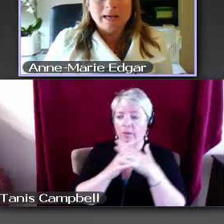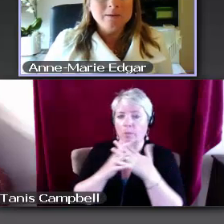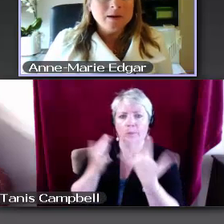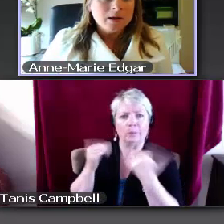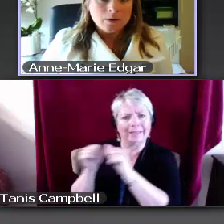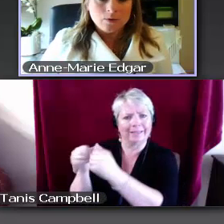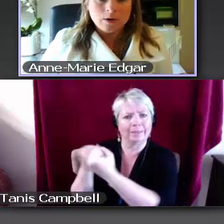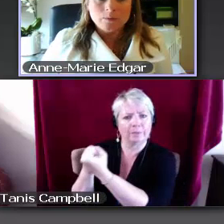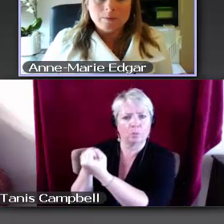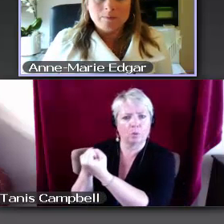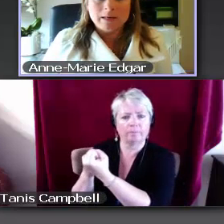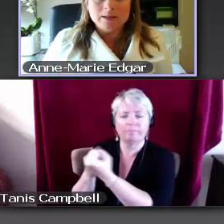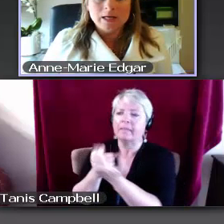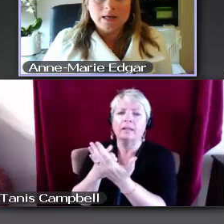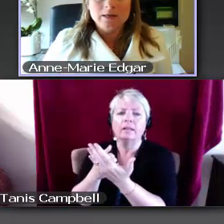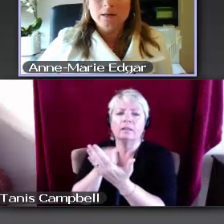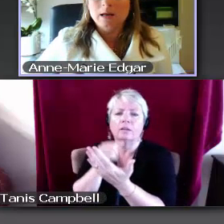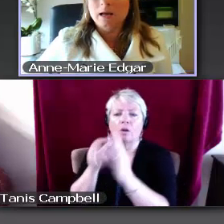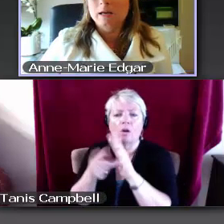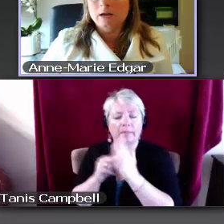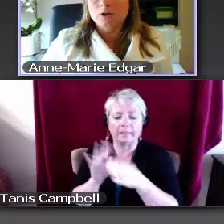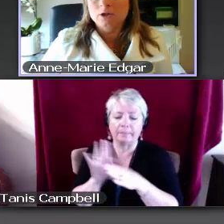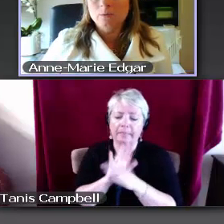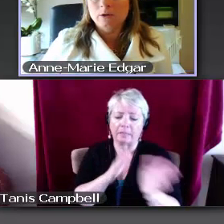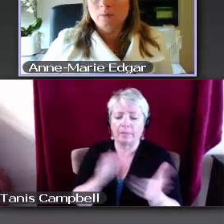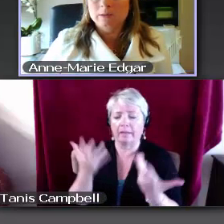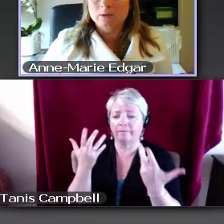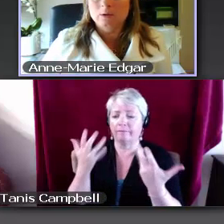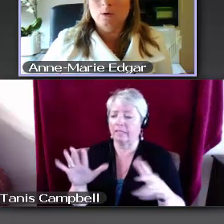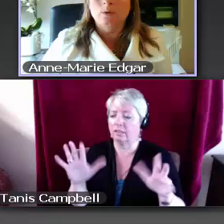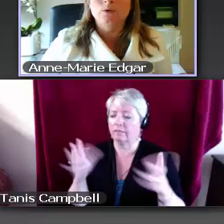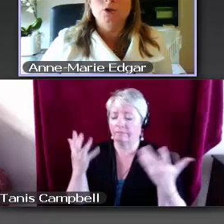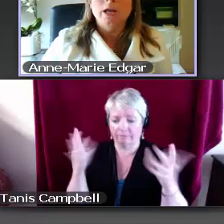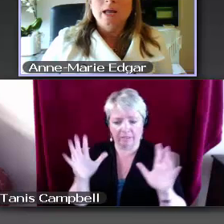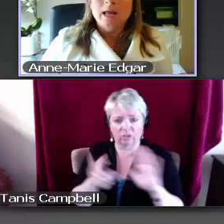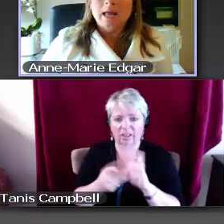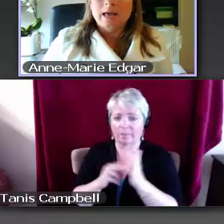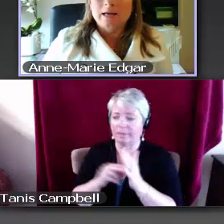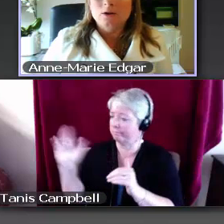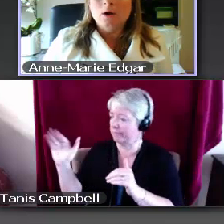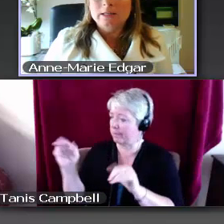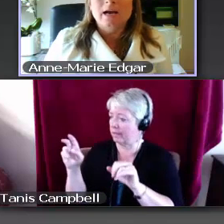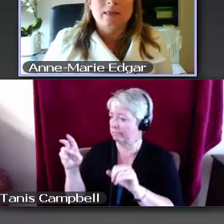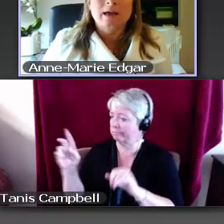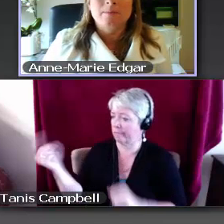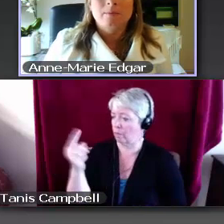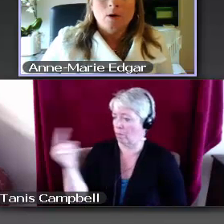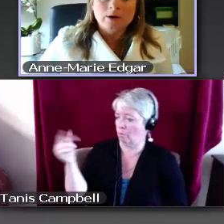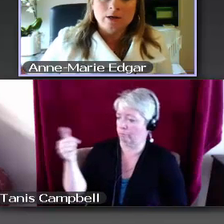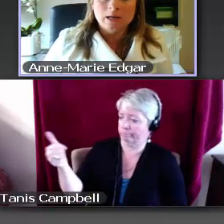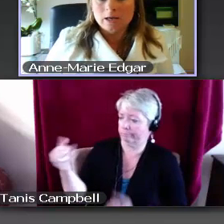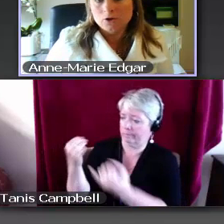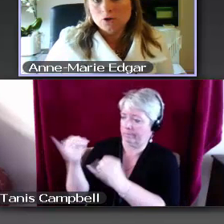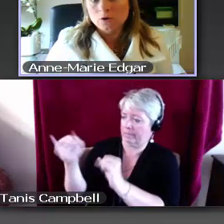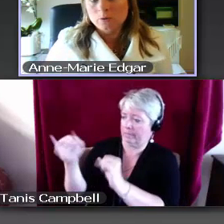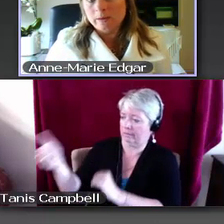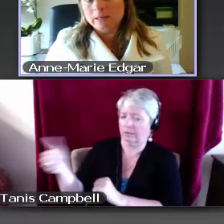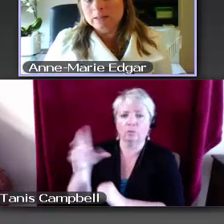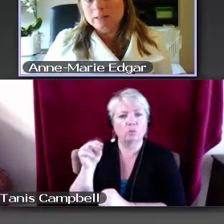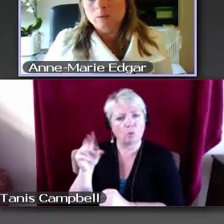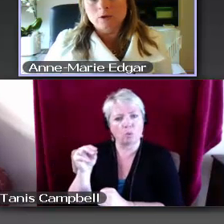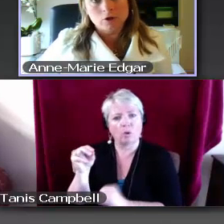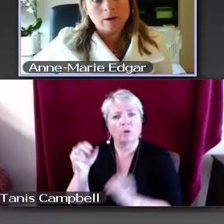business plan. You can maintain a connection with your business coach and contact them on an